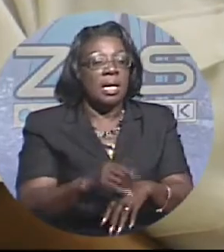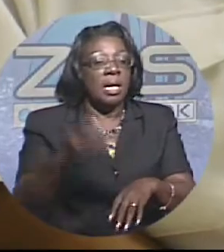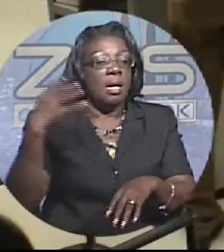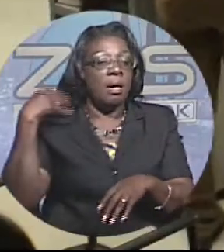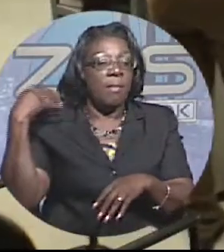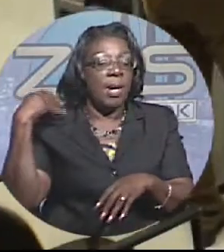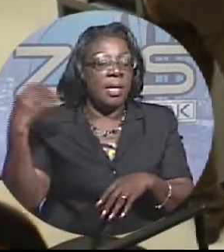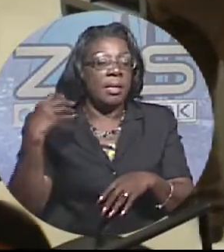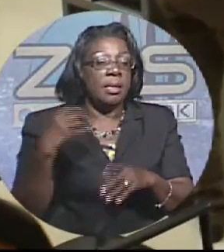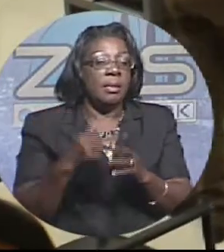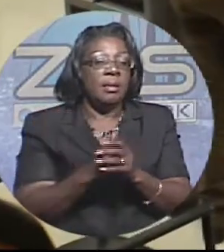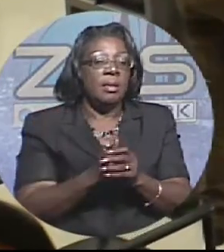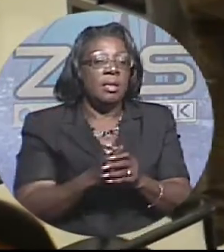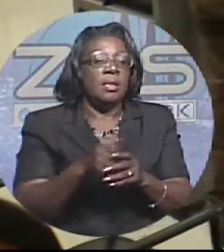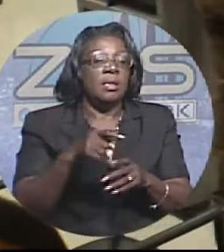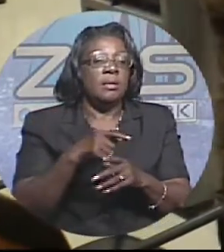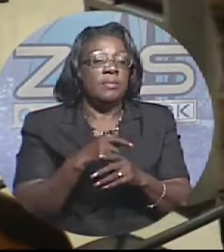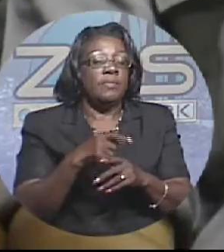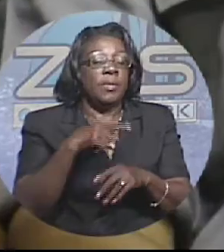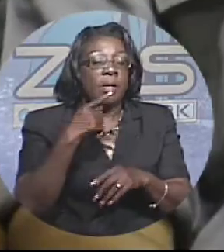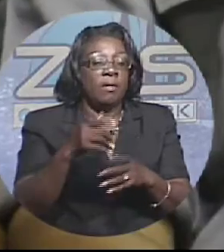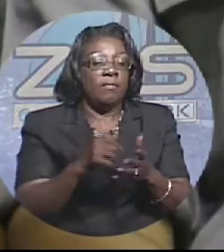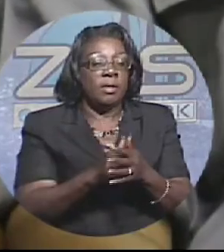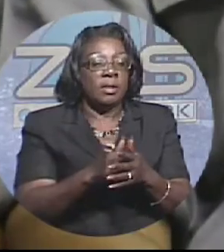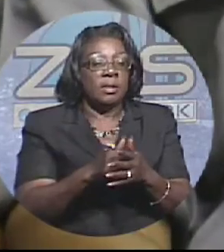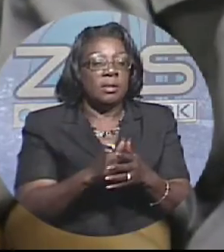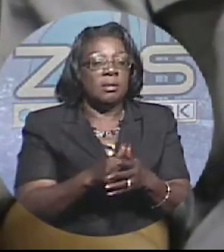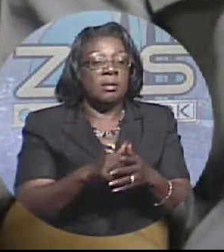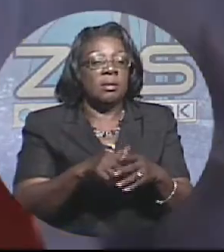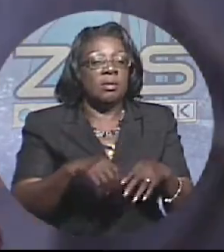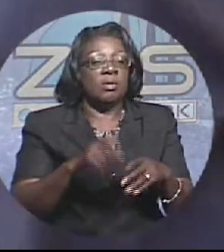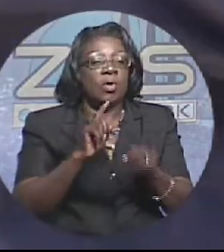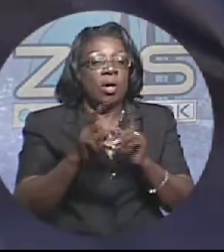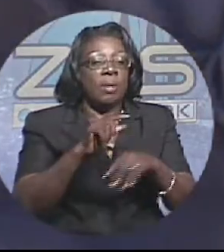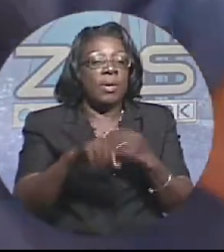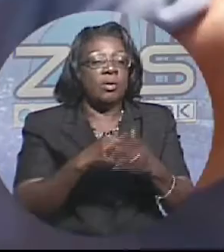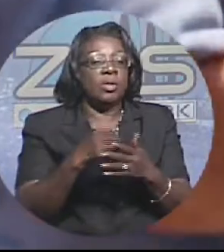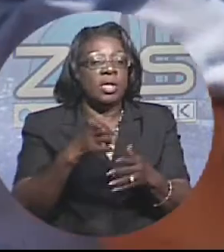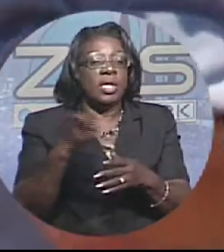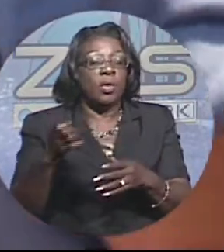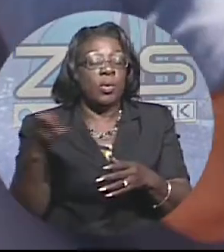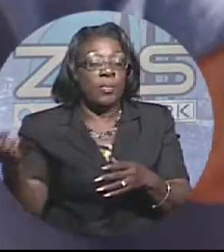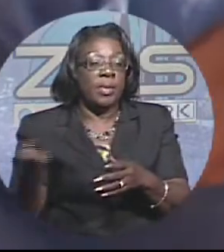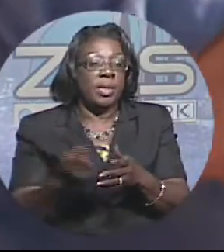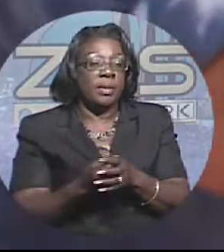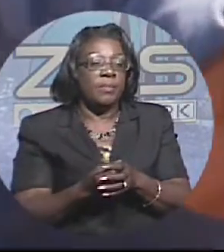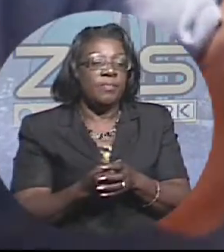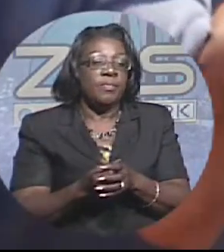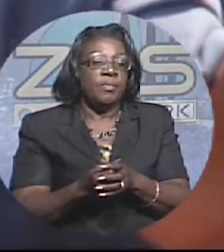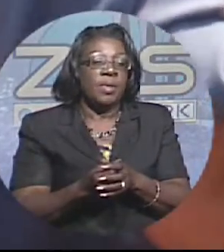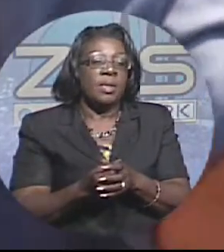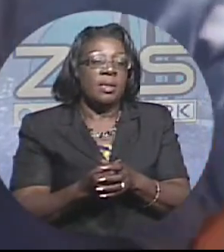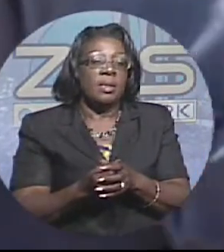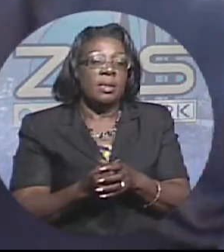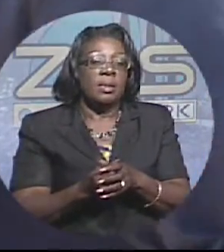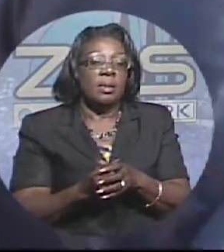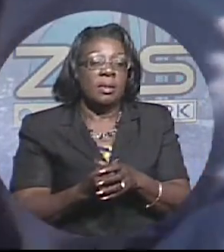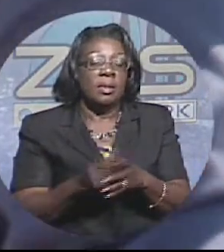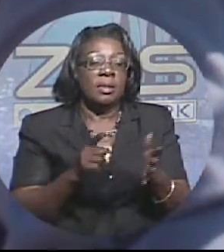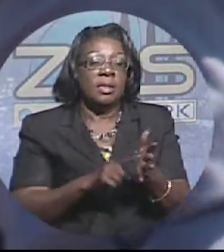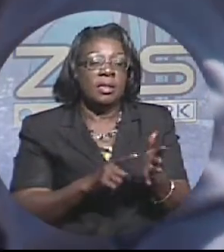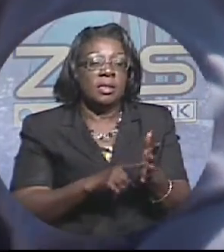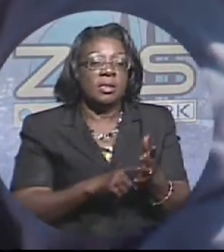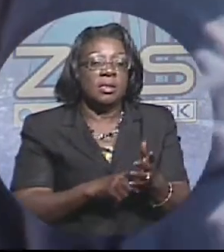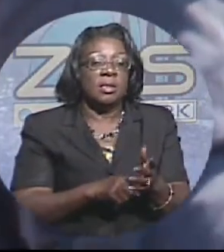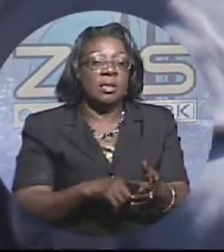Martinborough outlined some of the capabilities of this state-of-the-art equipment. This is really the life of the system, Prime Minister. This is a